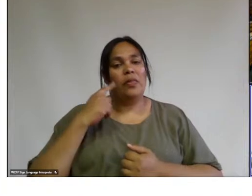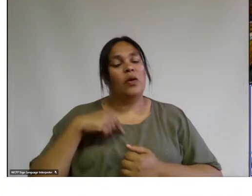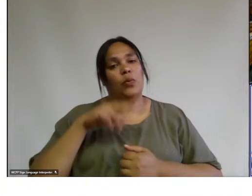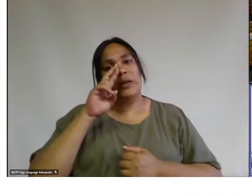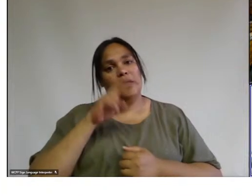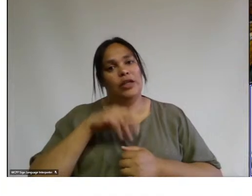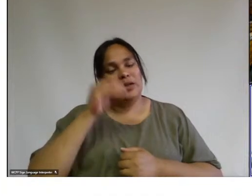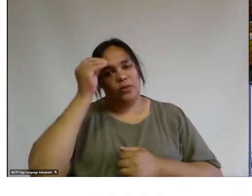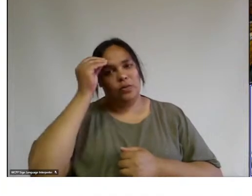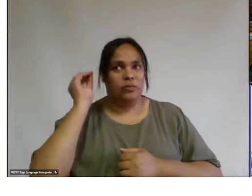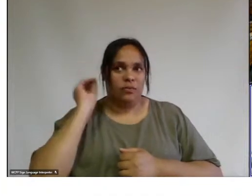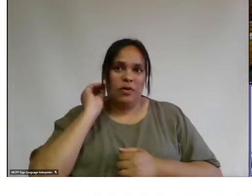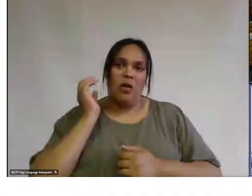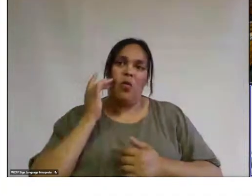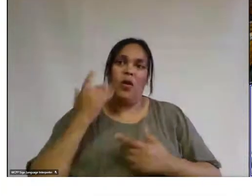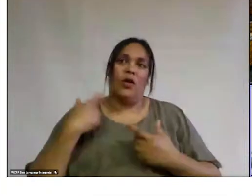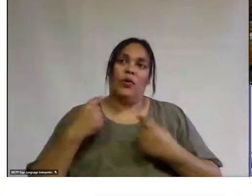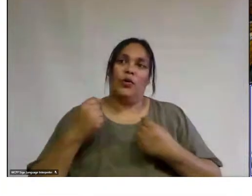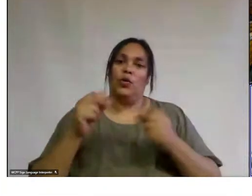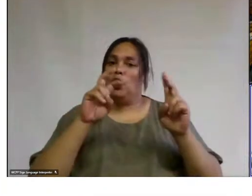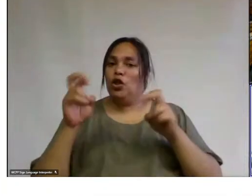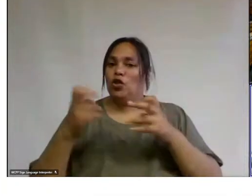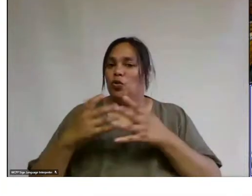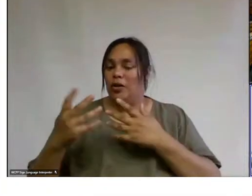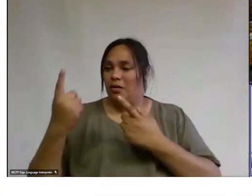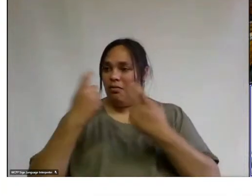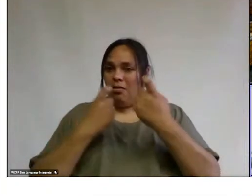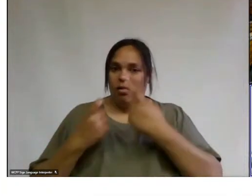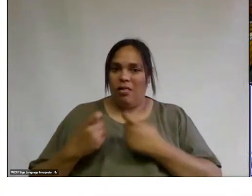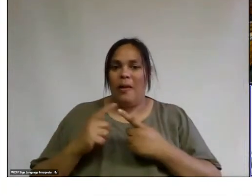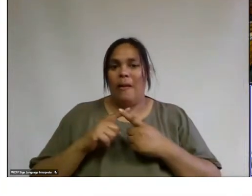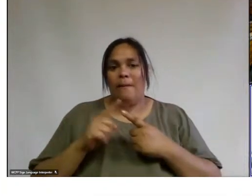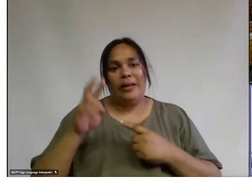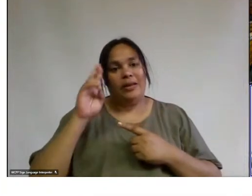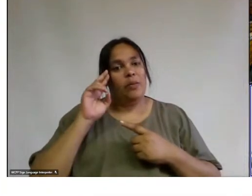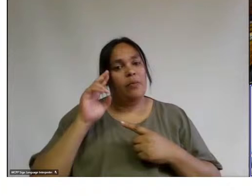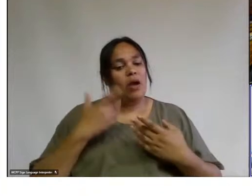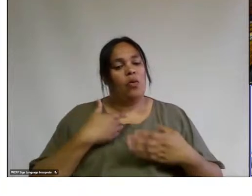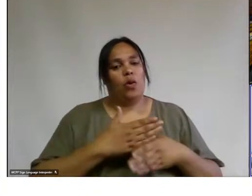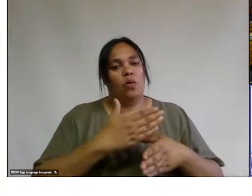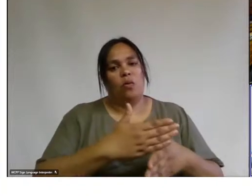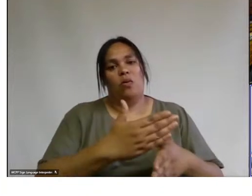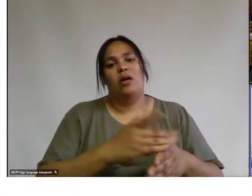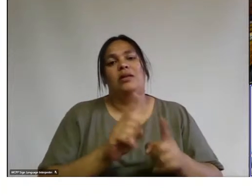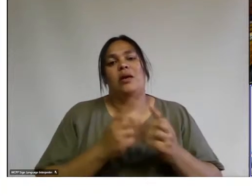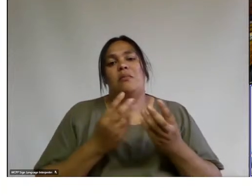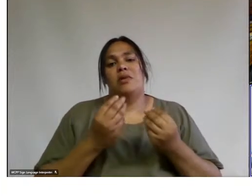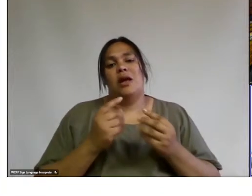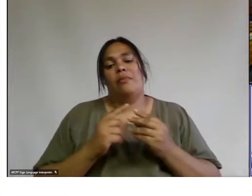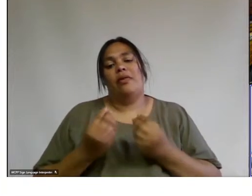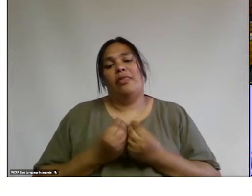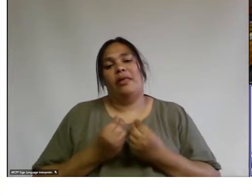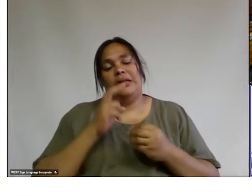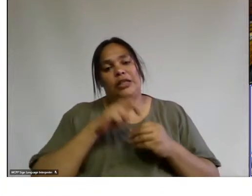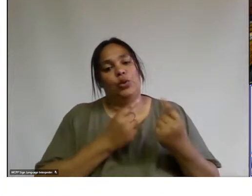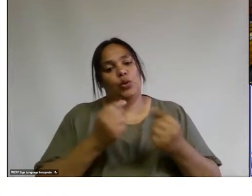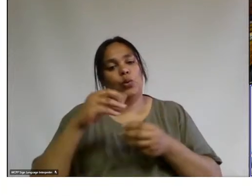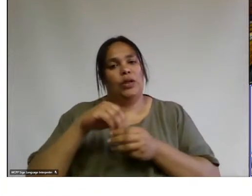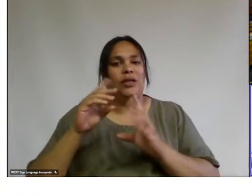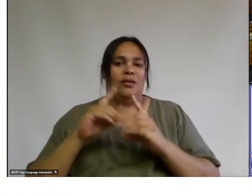that in mind when you interrogate us on issues, the scale at which we operate, the number of things that have to be done in the